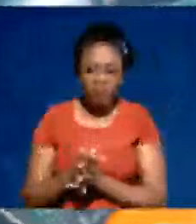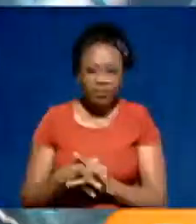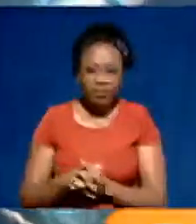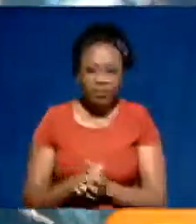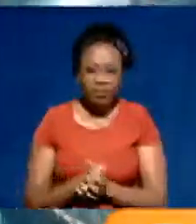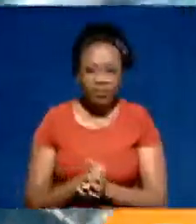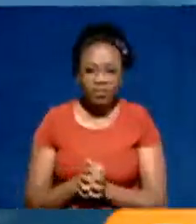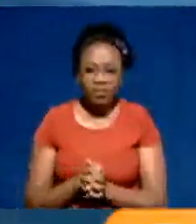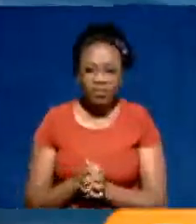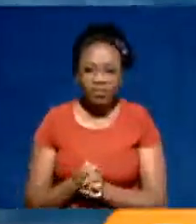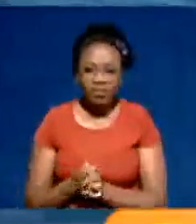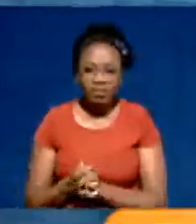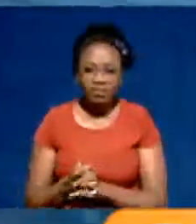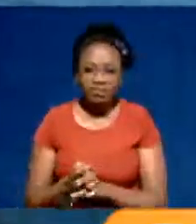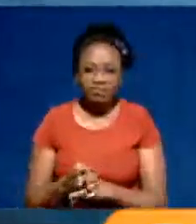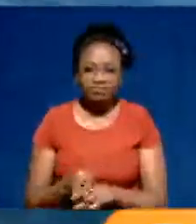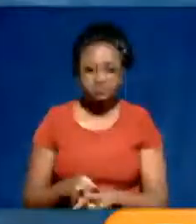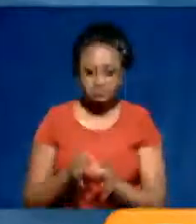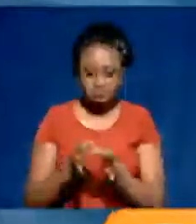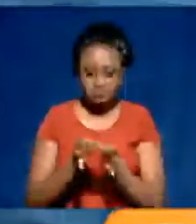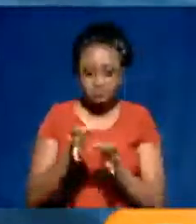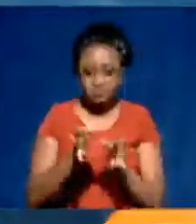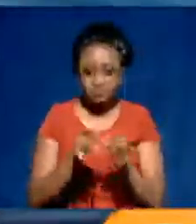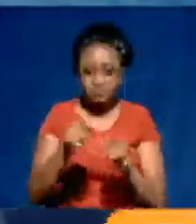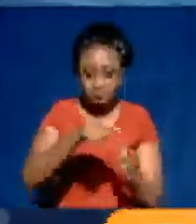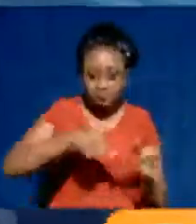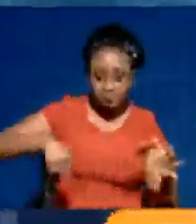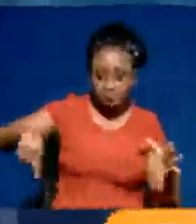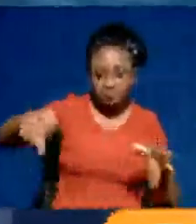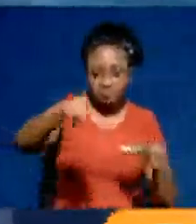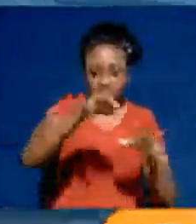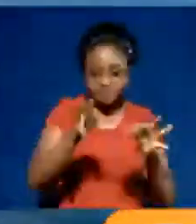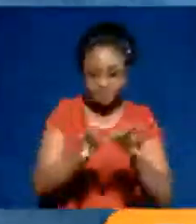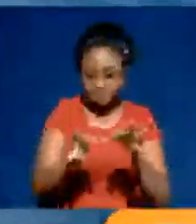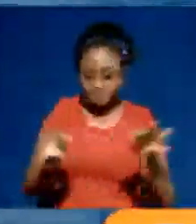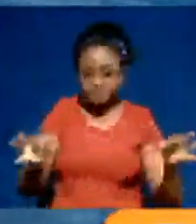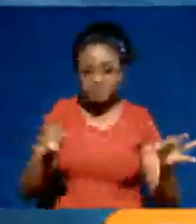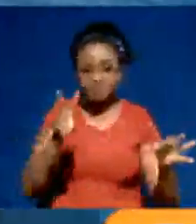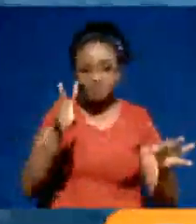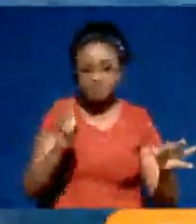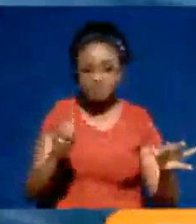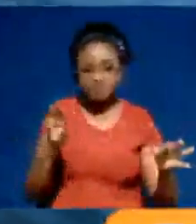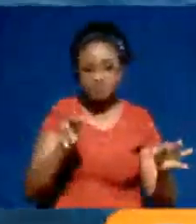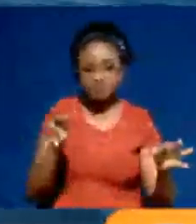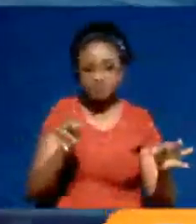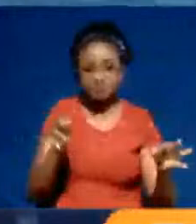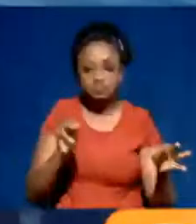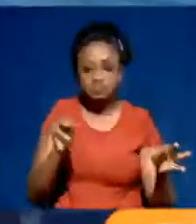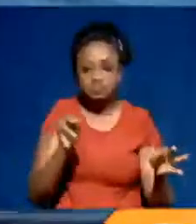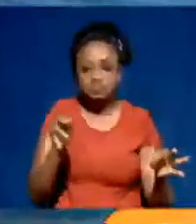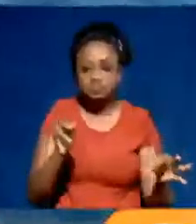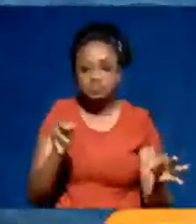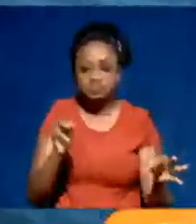we have here is 20 meter diameter. That means they are 60 meter round. It is